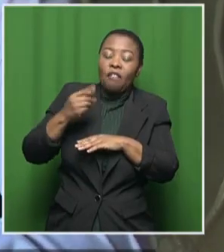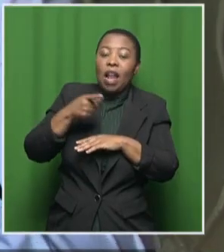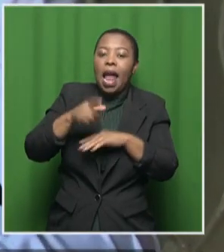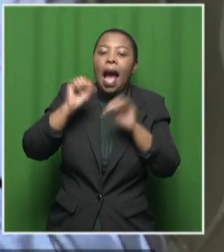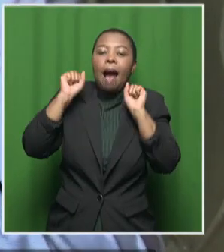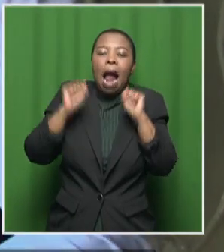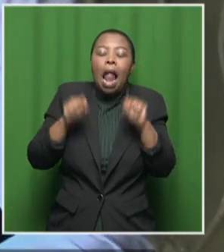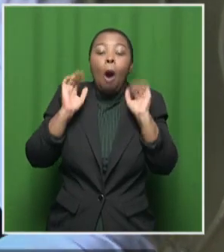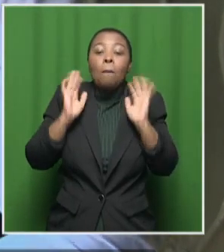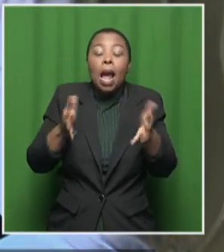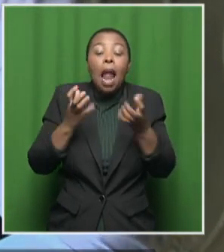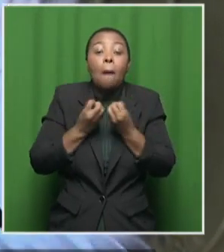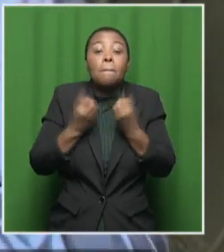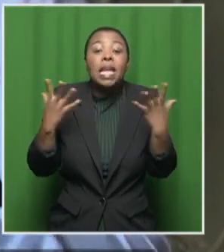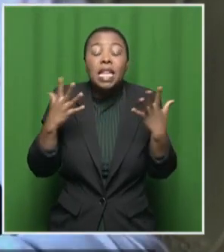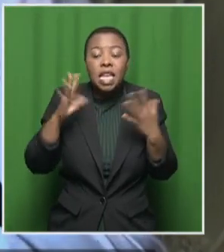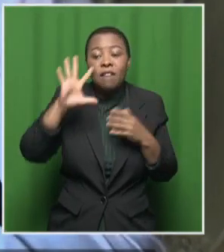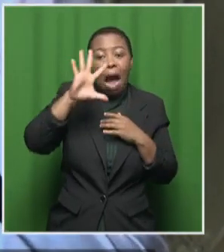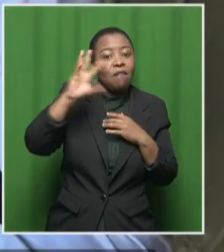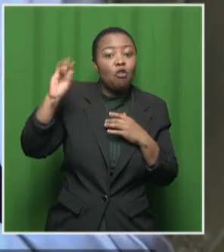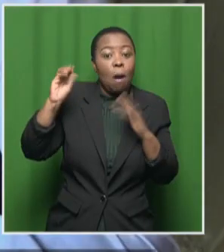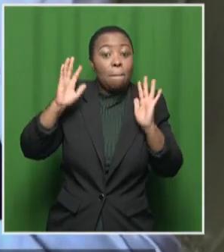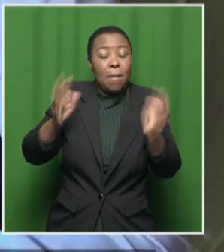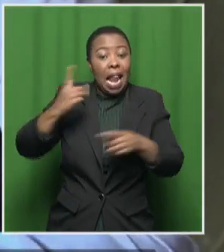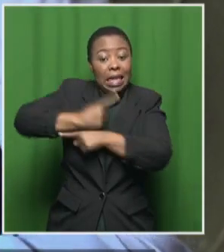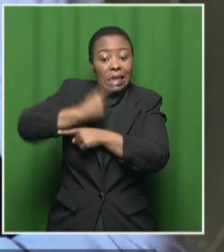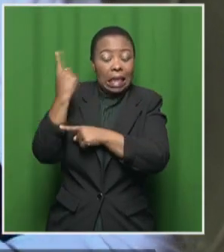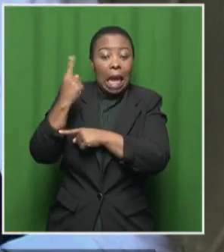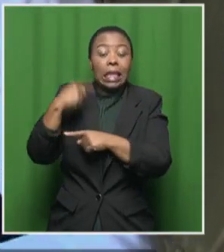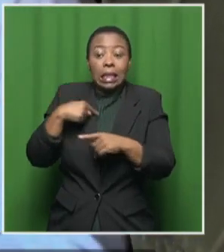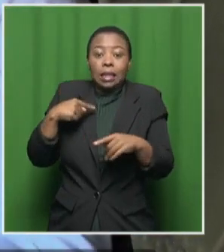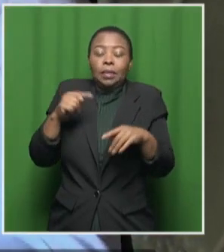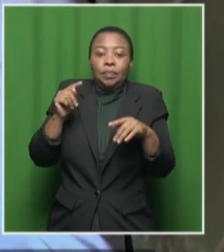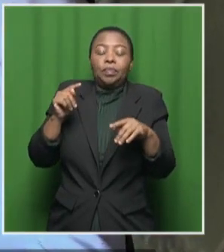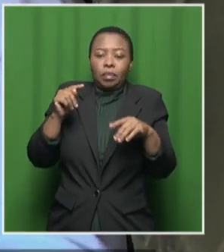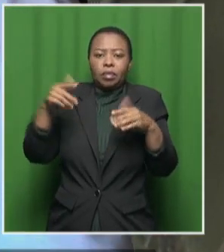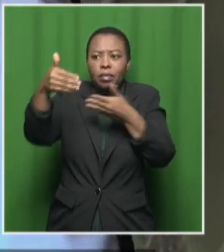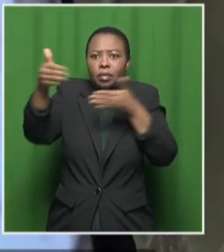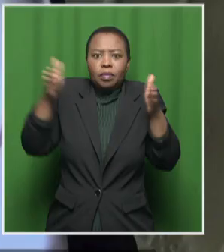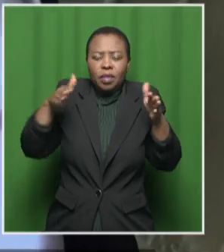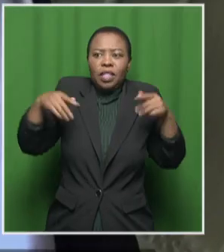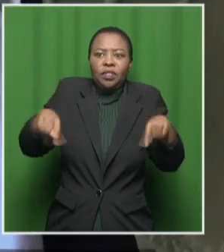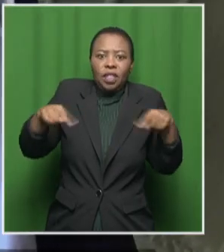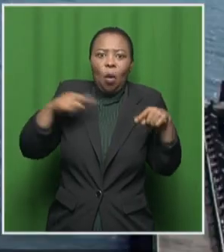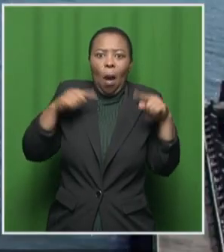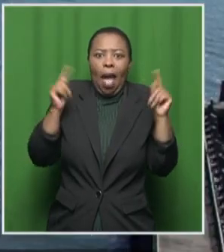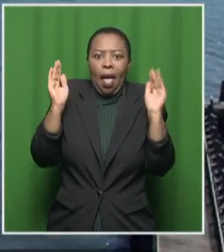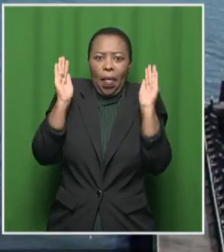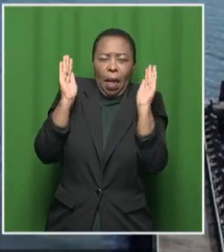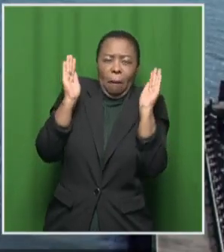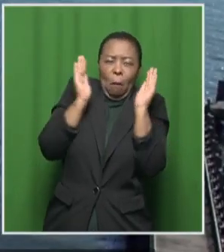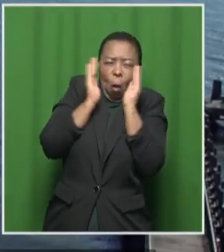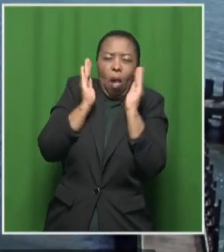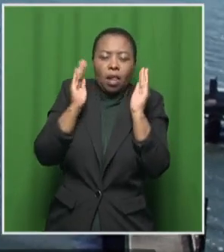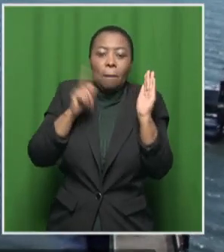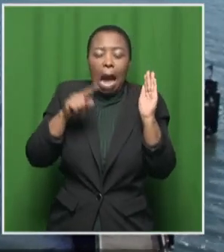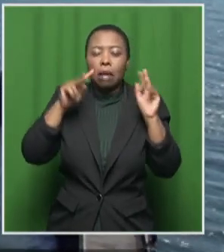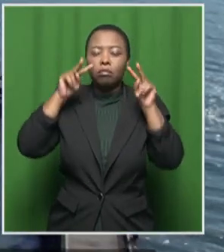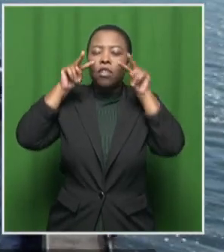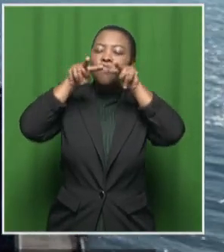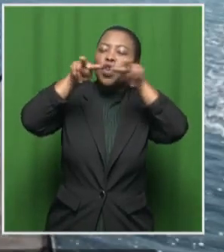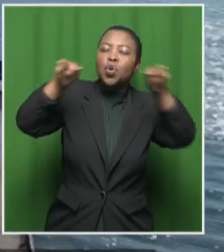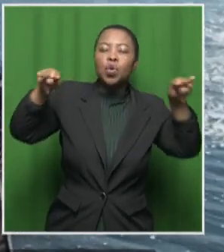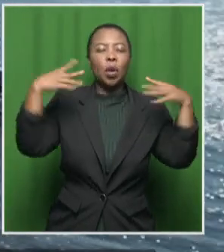people up here daily. It can get quite hot in here, quite claustrophobic, but you do get some spectacular views. Where